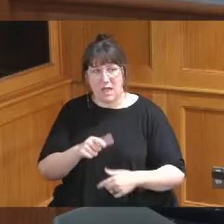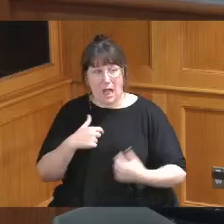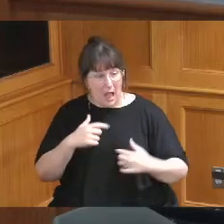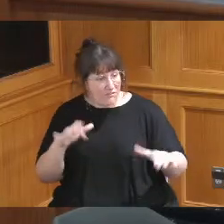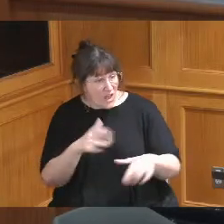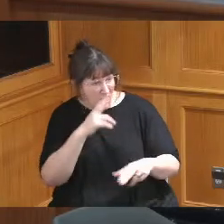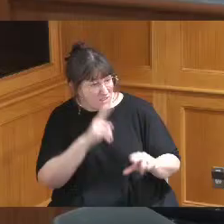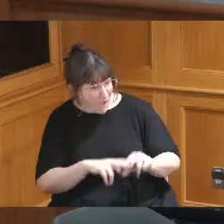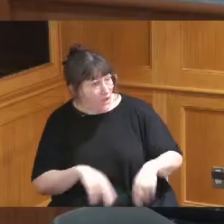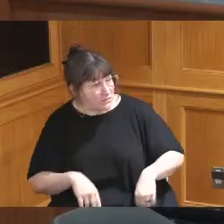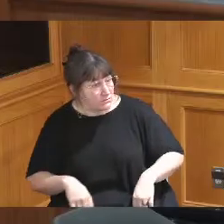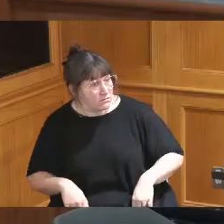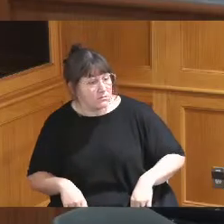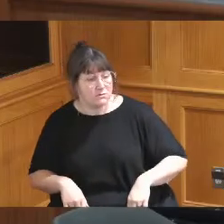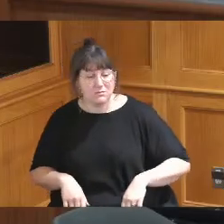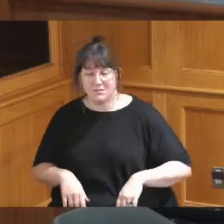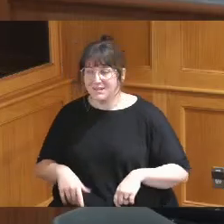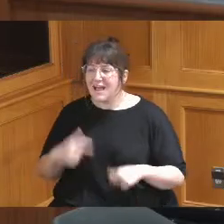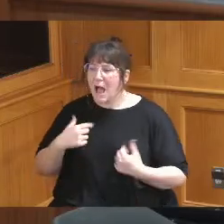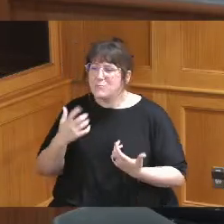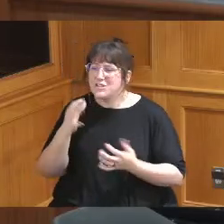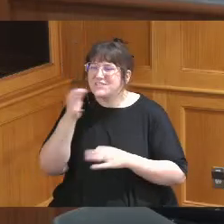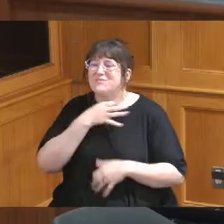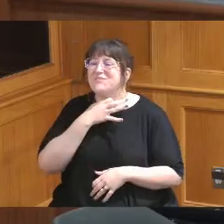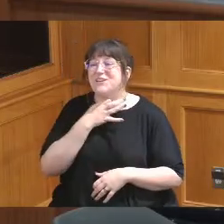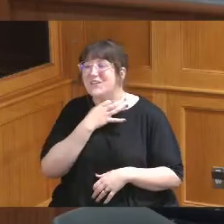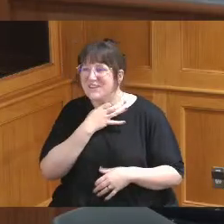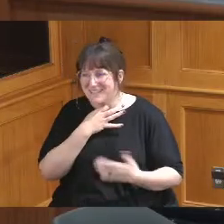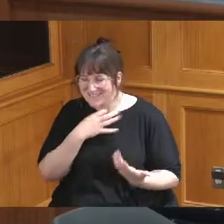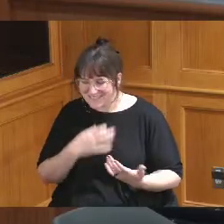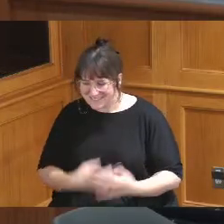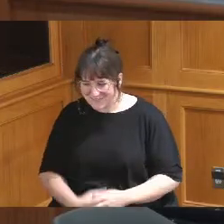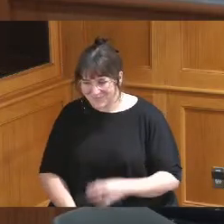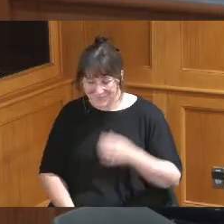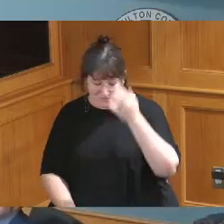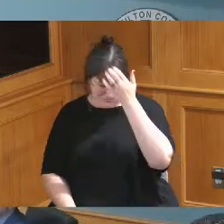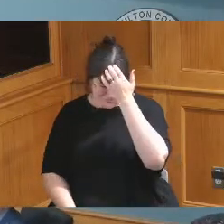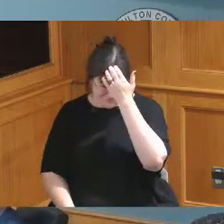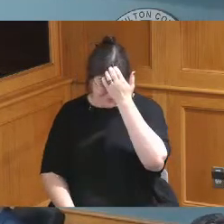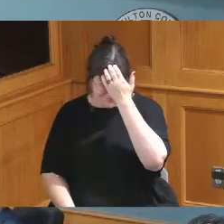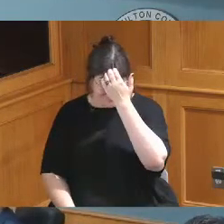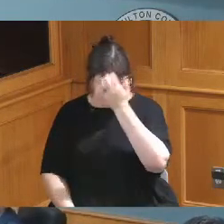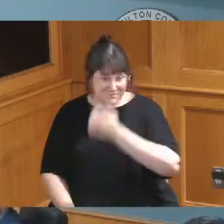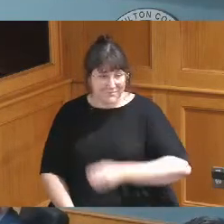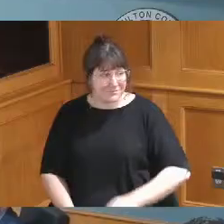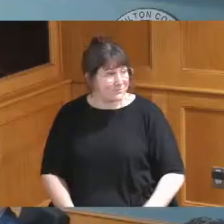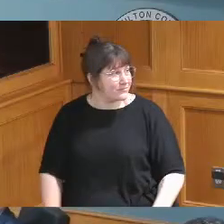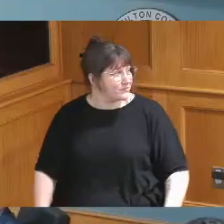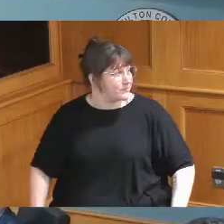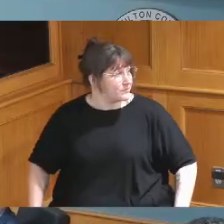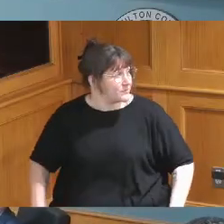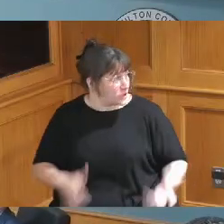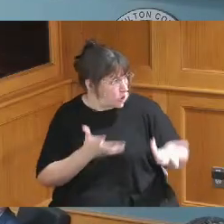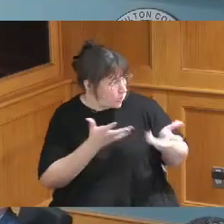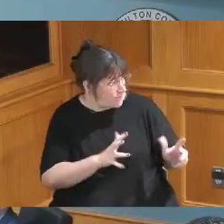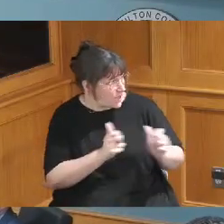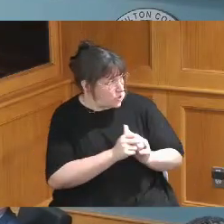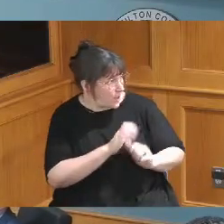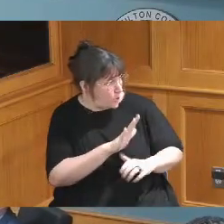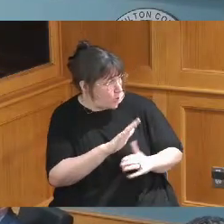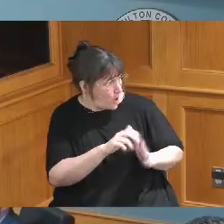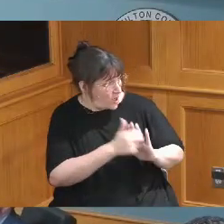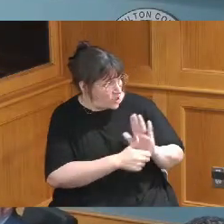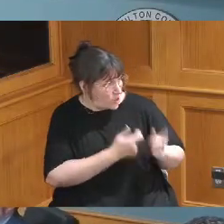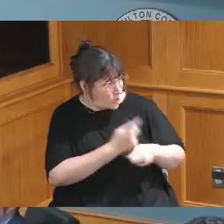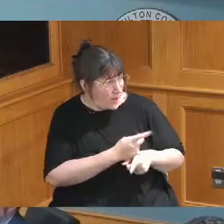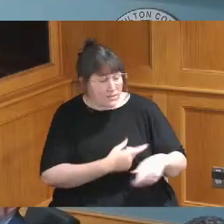fun. I know. John Yeah. Regan does it too. I don't know if he's still here, but thank you to both of you. Yeah. Thank All right, you. thank you. You were finished with the entire agenda, right?